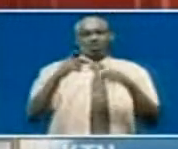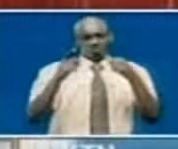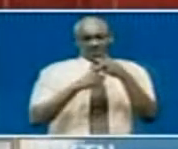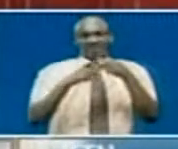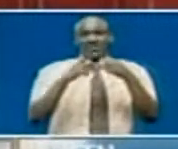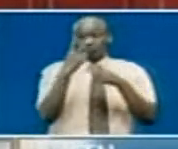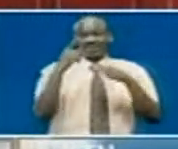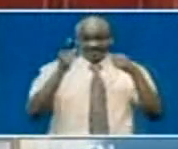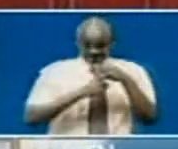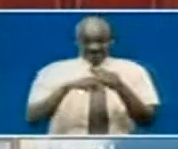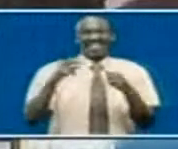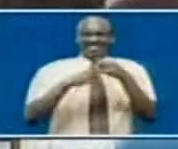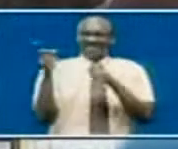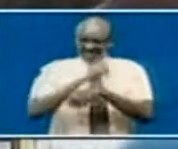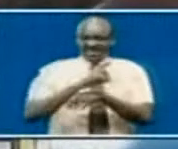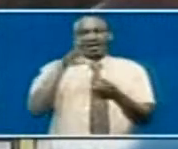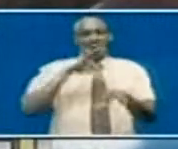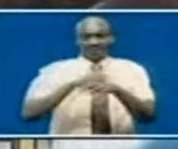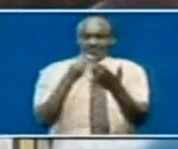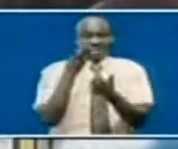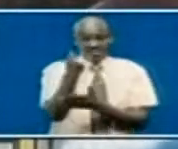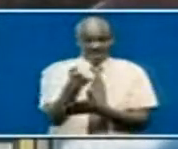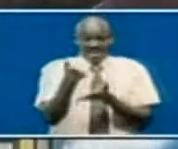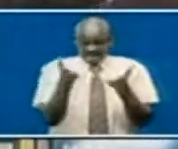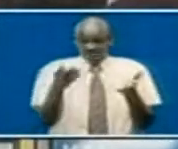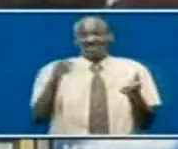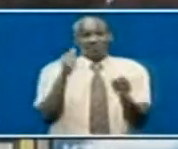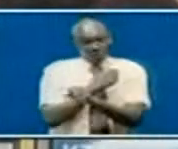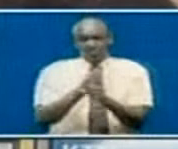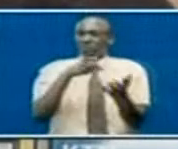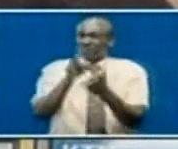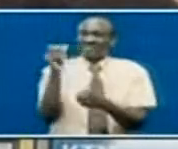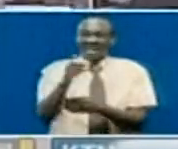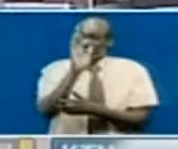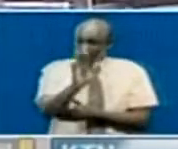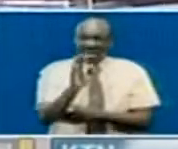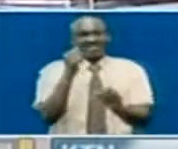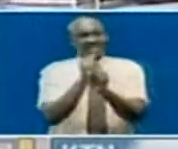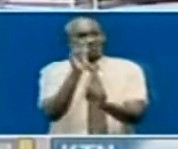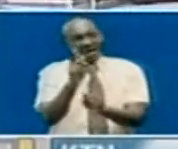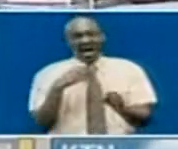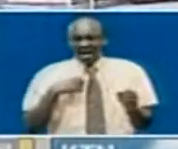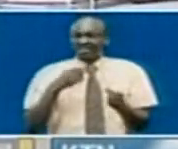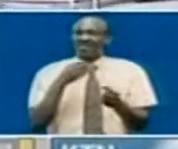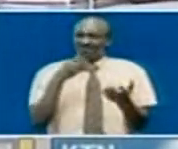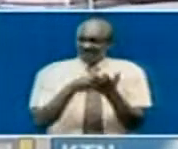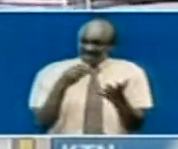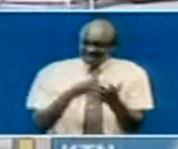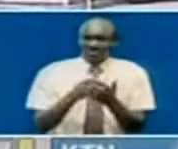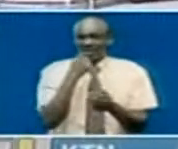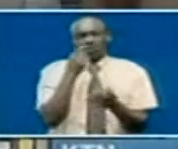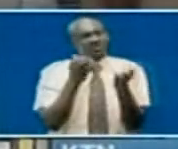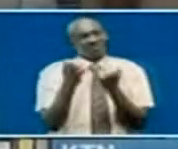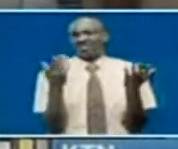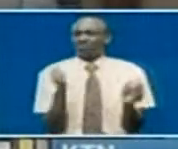billion shillings within 7 days. County governments have been unable to pay salaries to their staff and finance medical services due to lack of